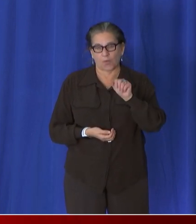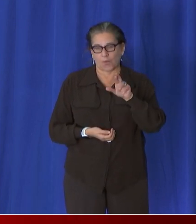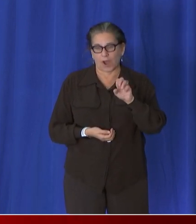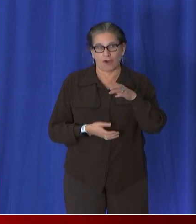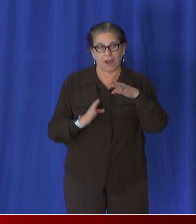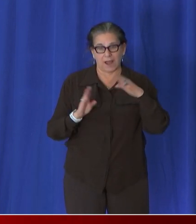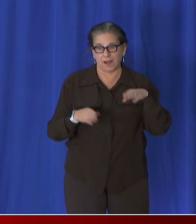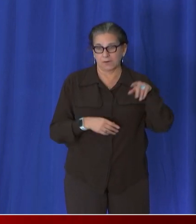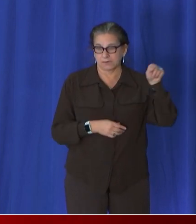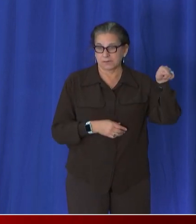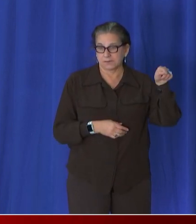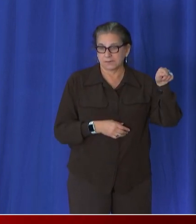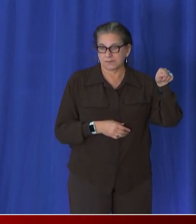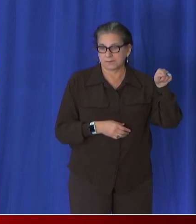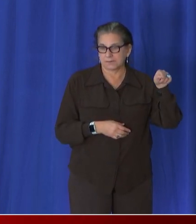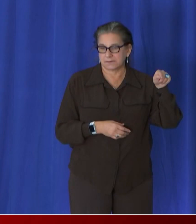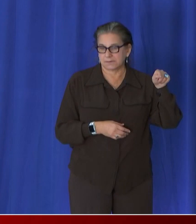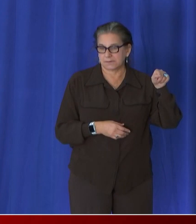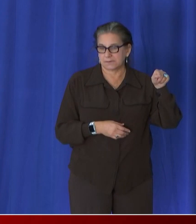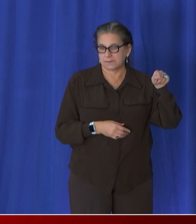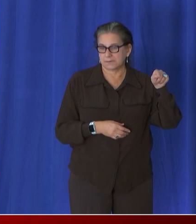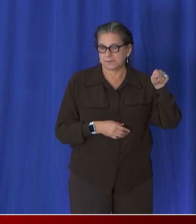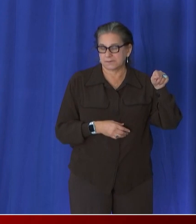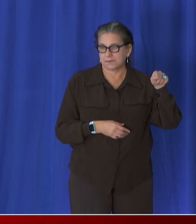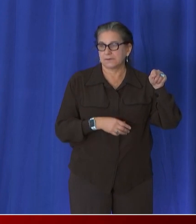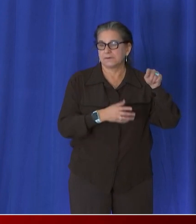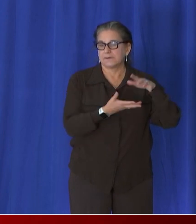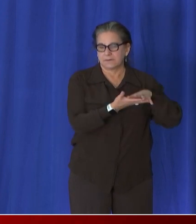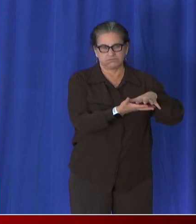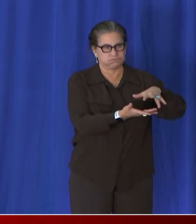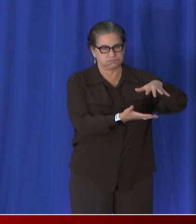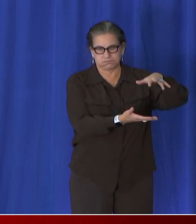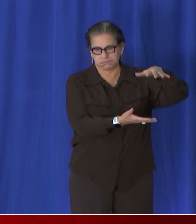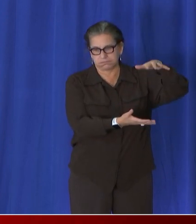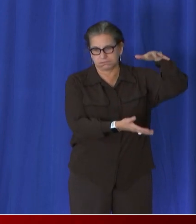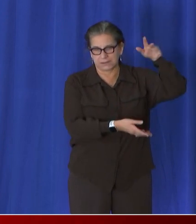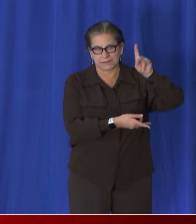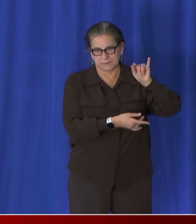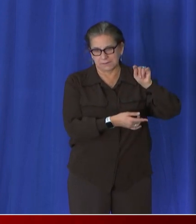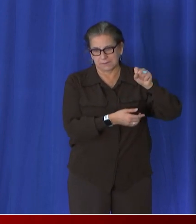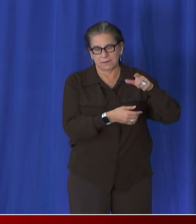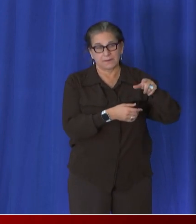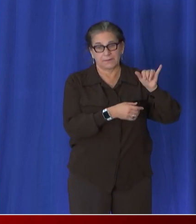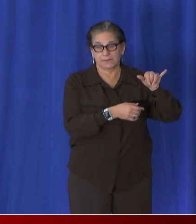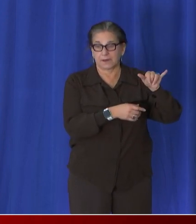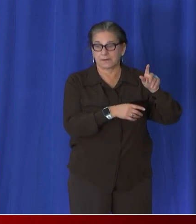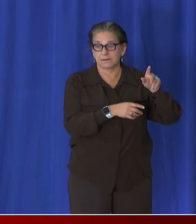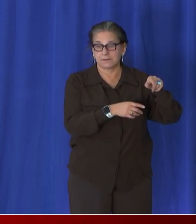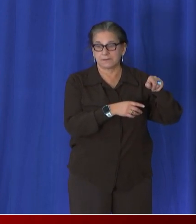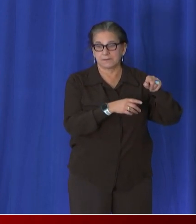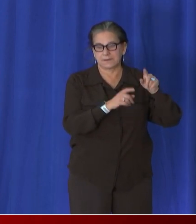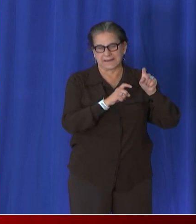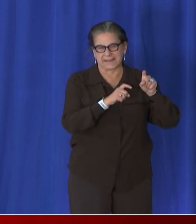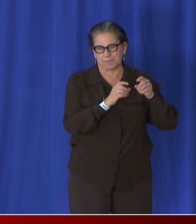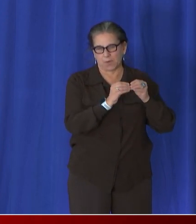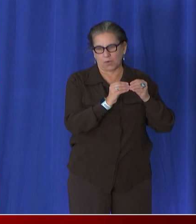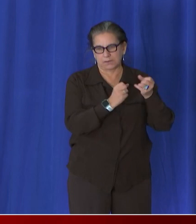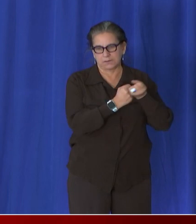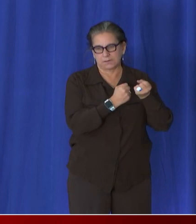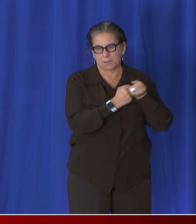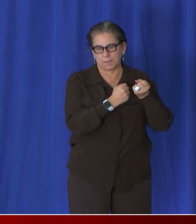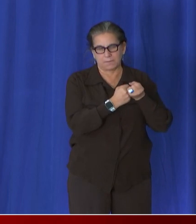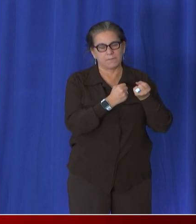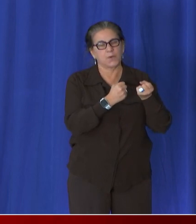support right now. That's for test yourself kits, and they have been helpful to us throughout